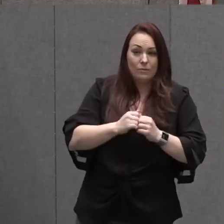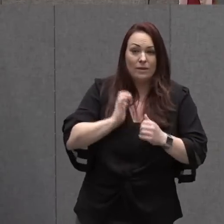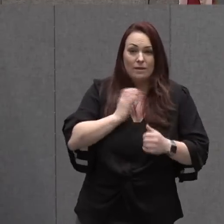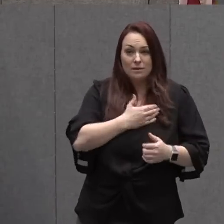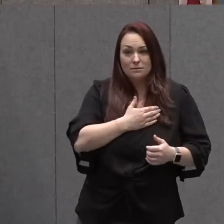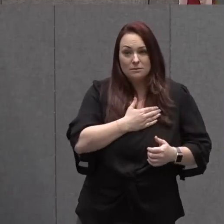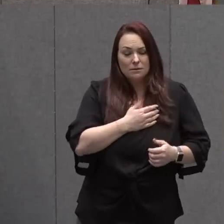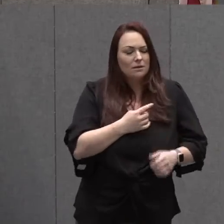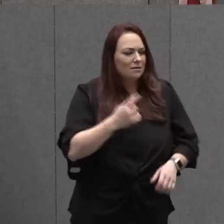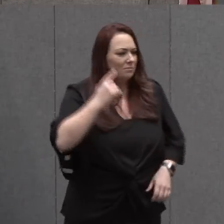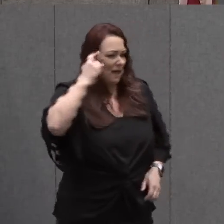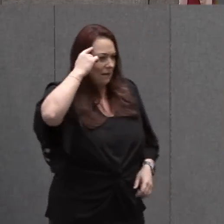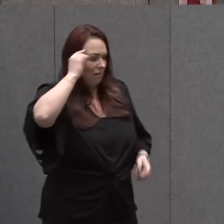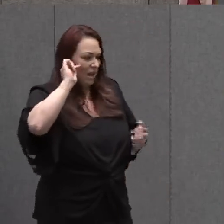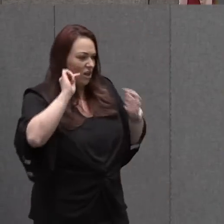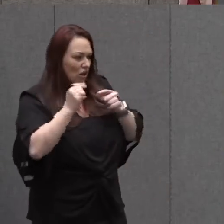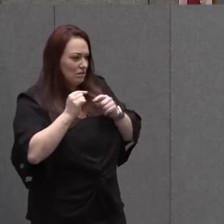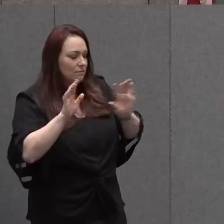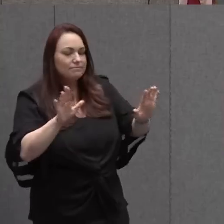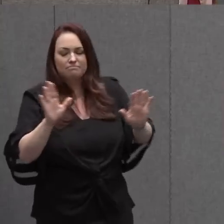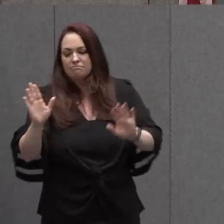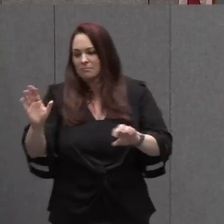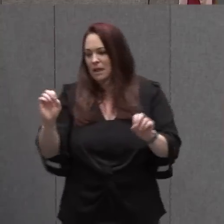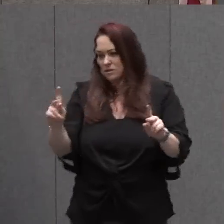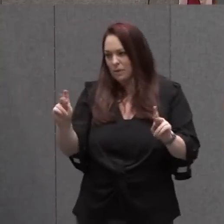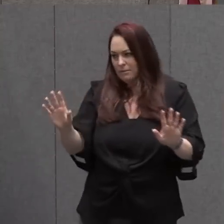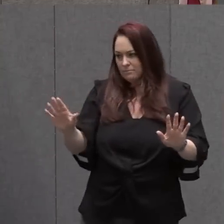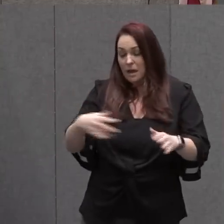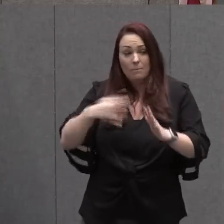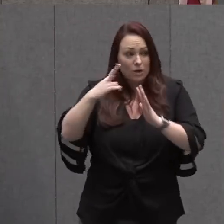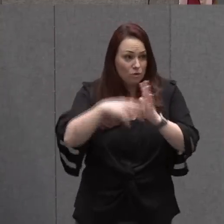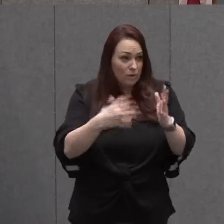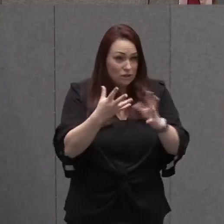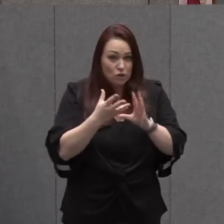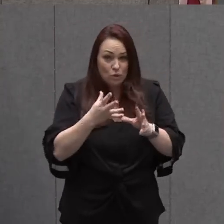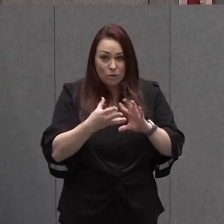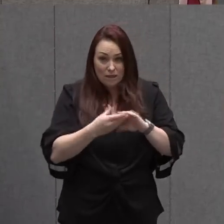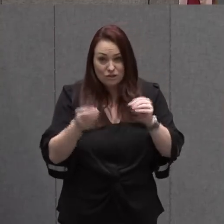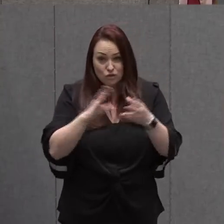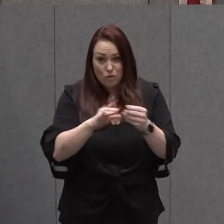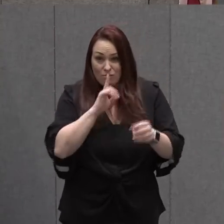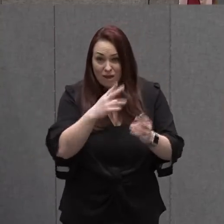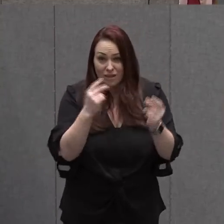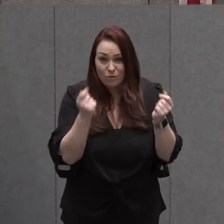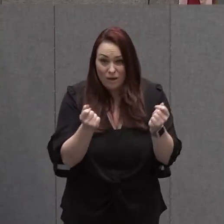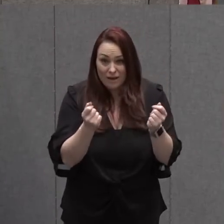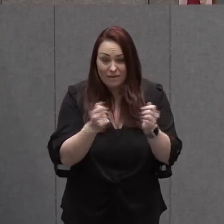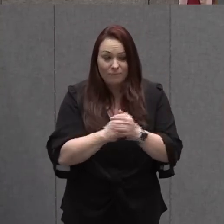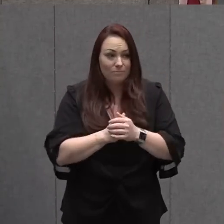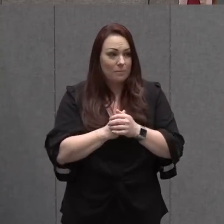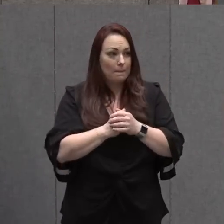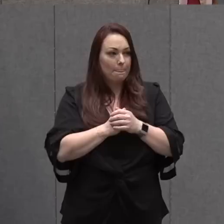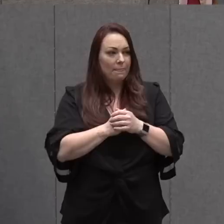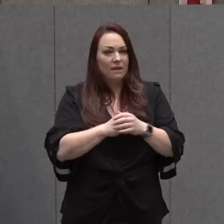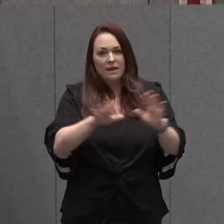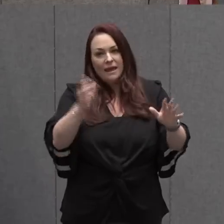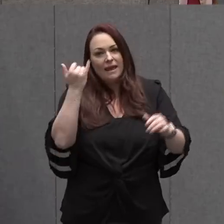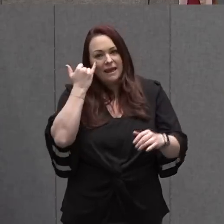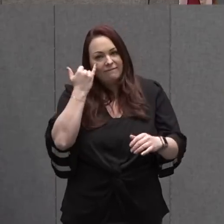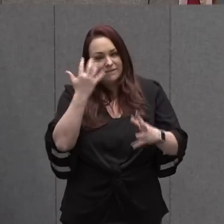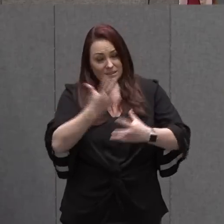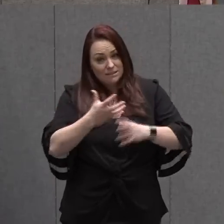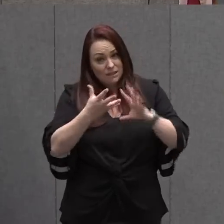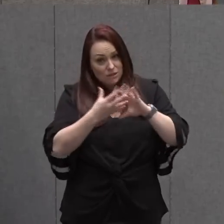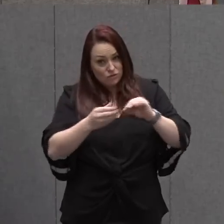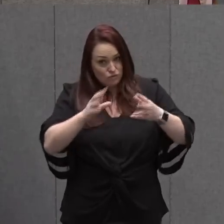now, Miss Martindale. That's okay. Can I read you a little story real quick? Yeah. As long as it's a story and not a bunch of poems.